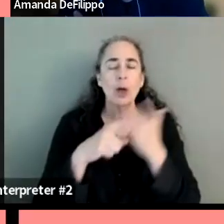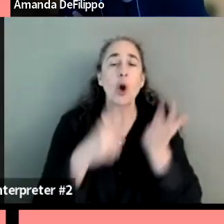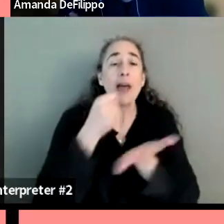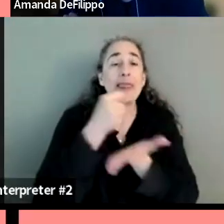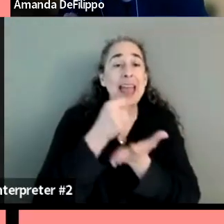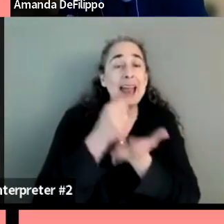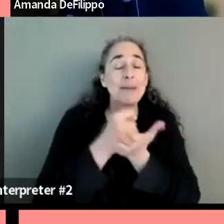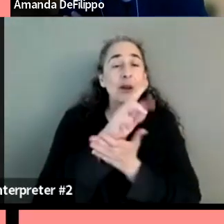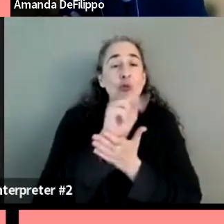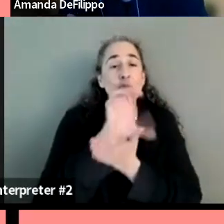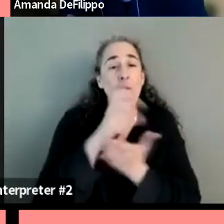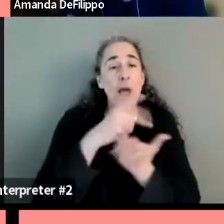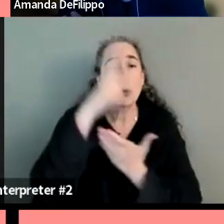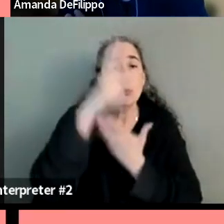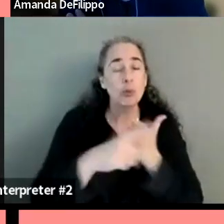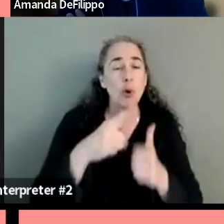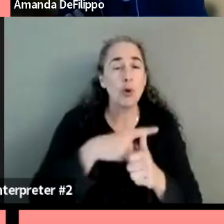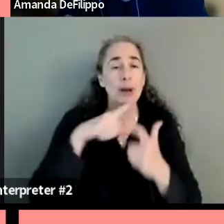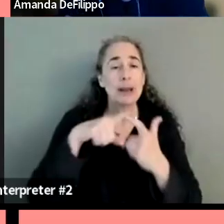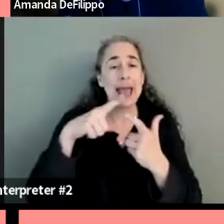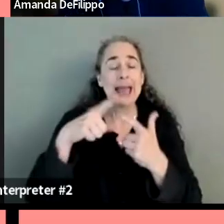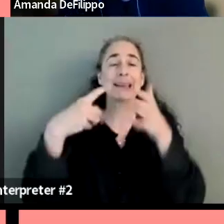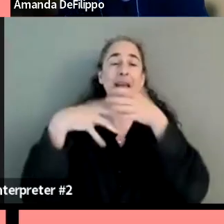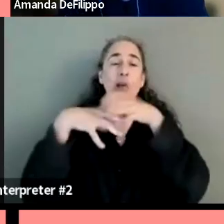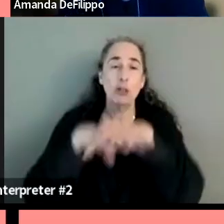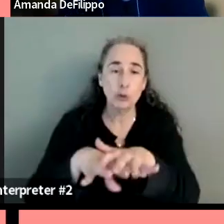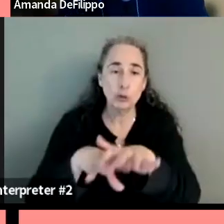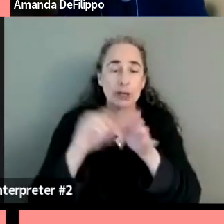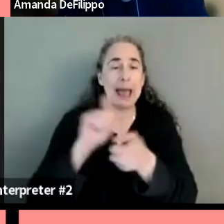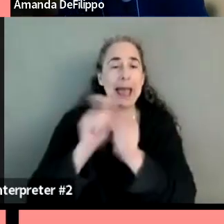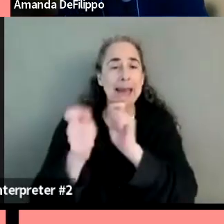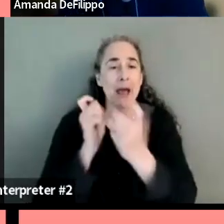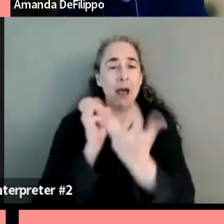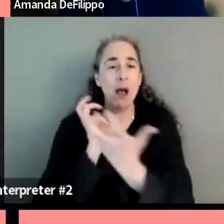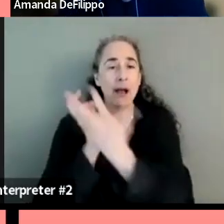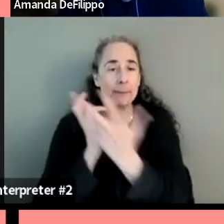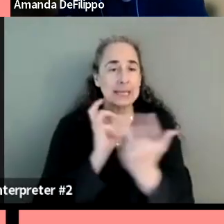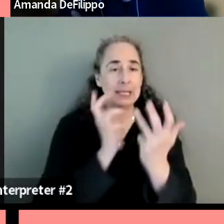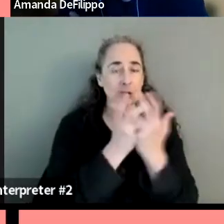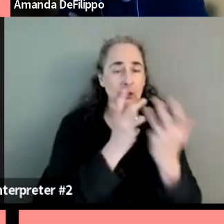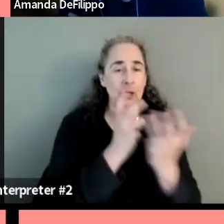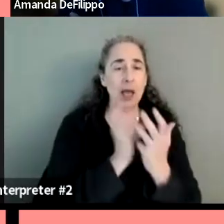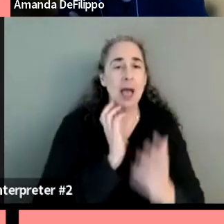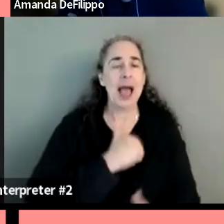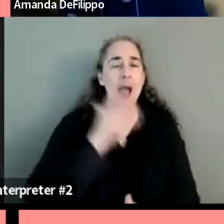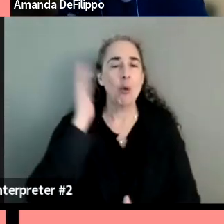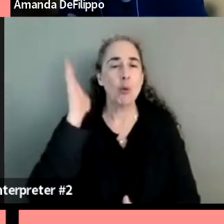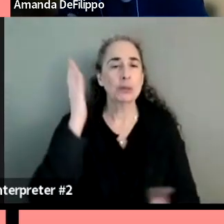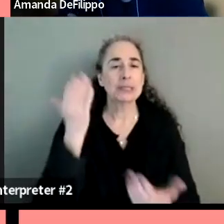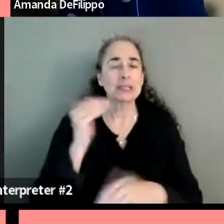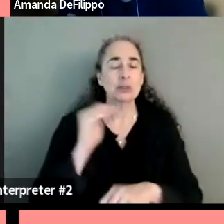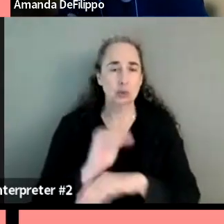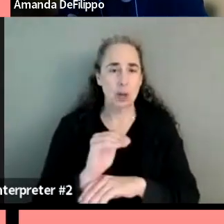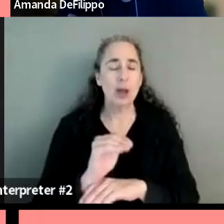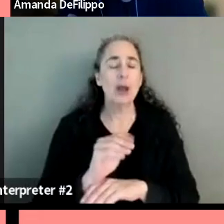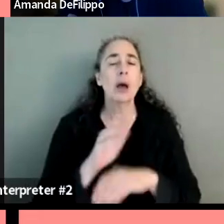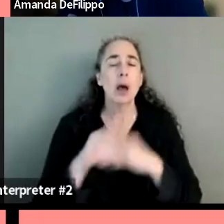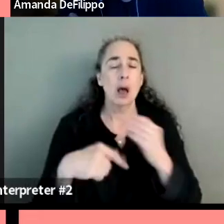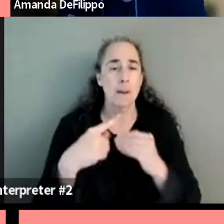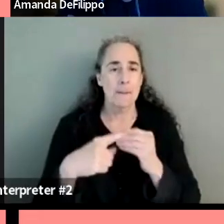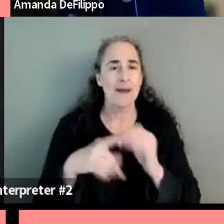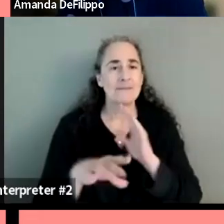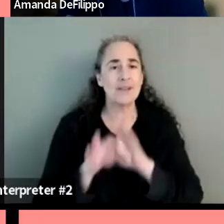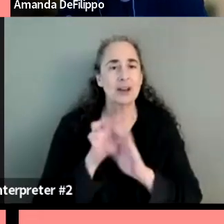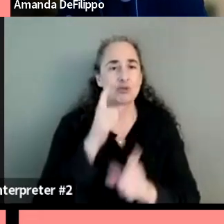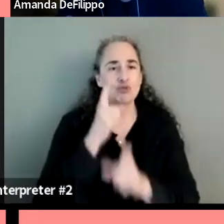recreation programs as well as inclusion and accommodations. So our presentation tonight is all about finding the